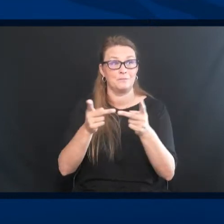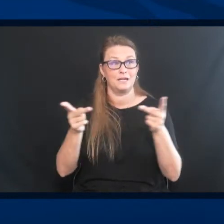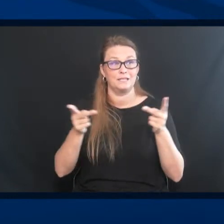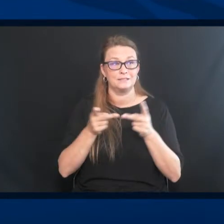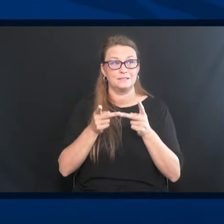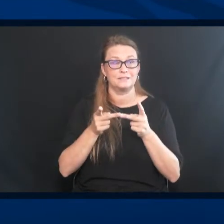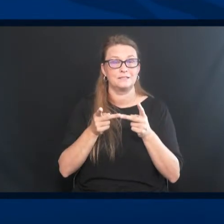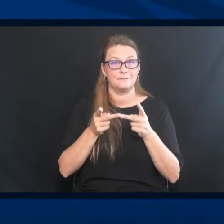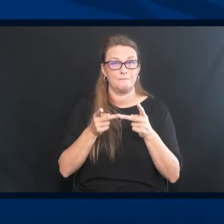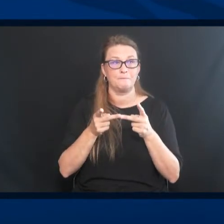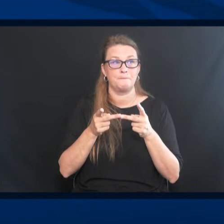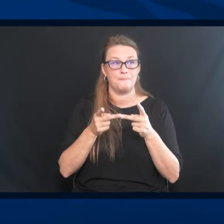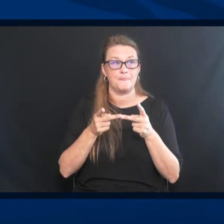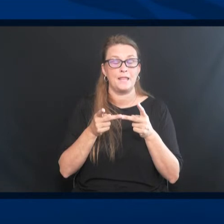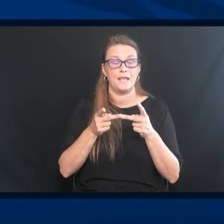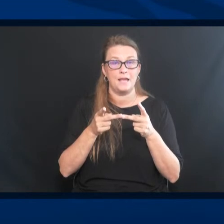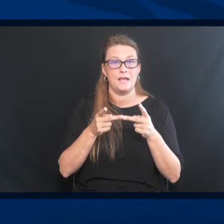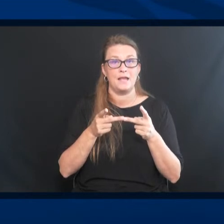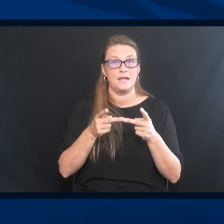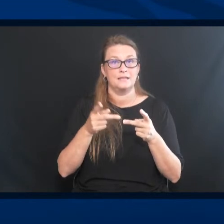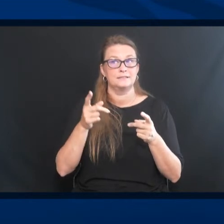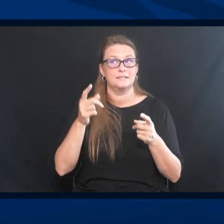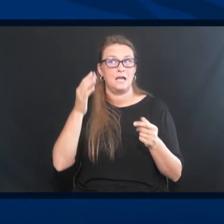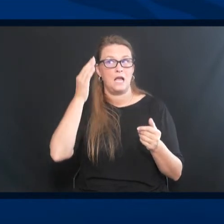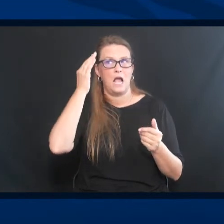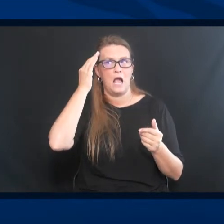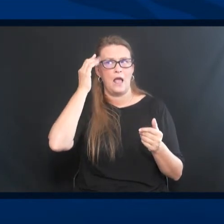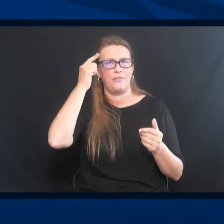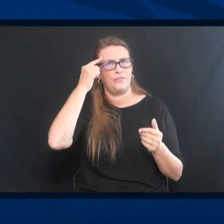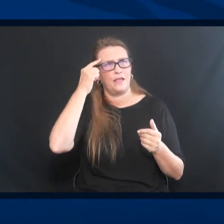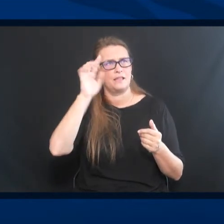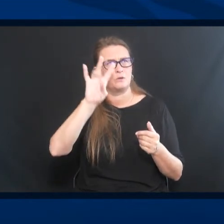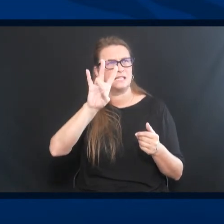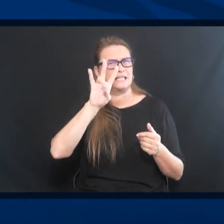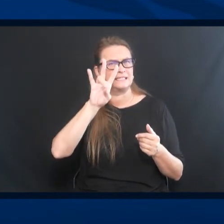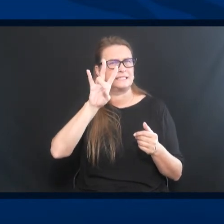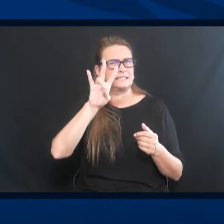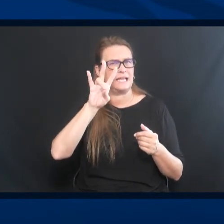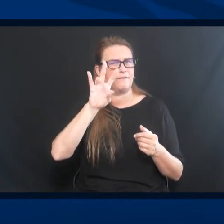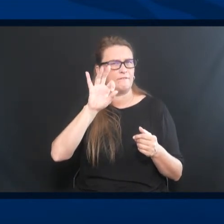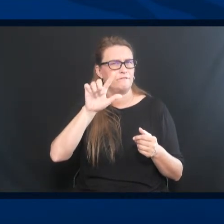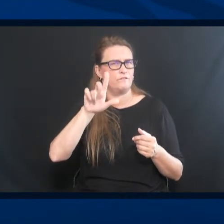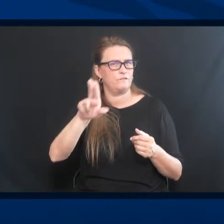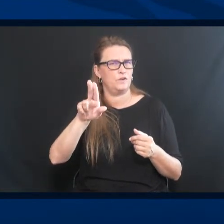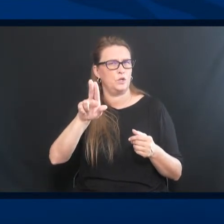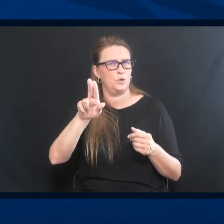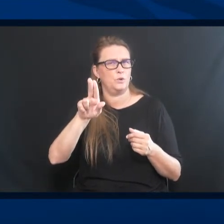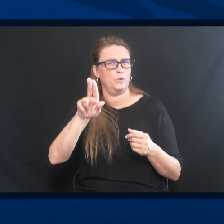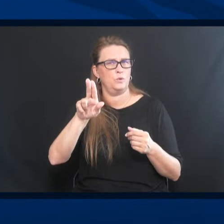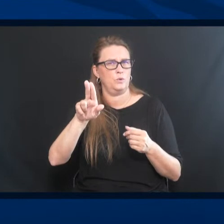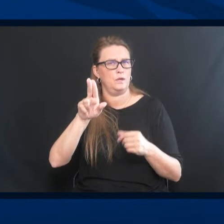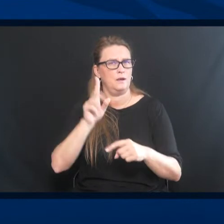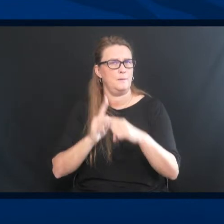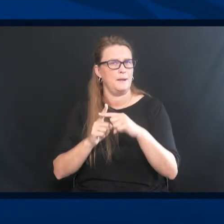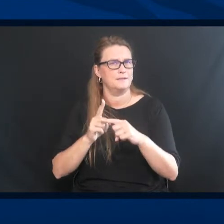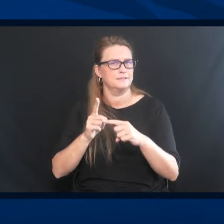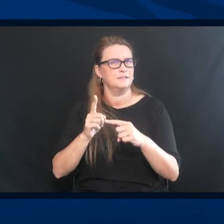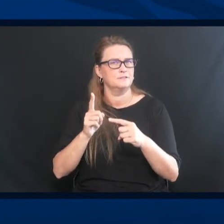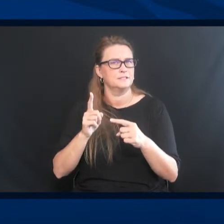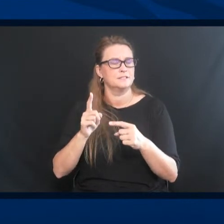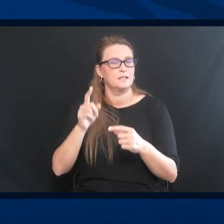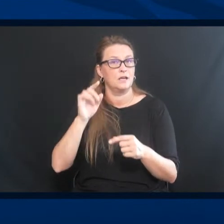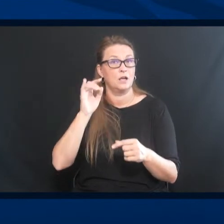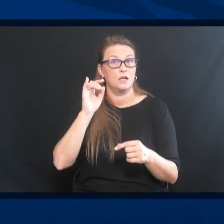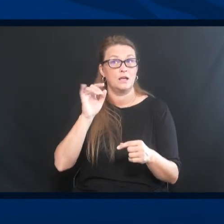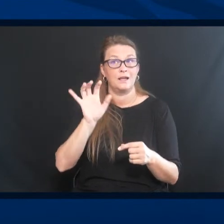I got word from one that there were 7 cases on yesterday, which were discovered. What are the dangers